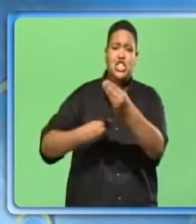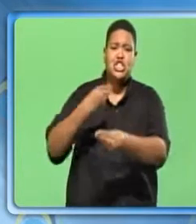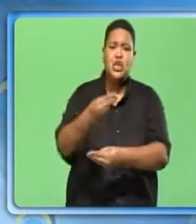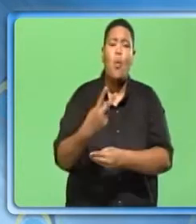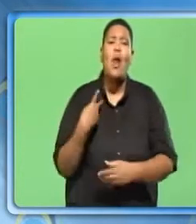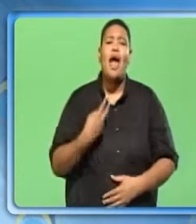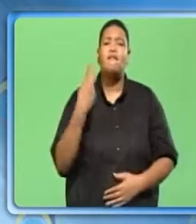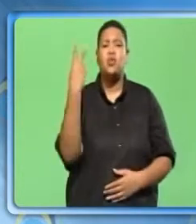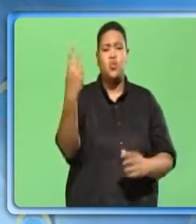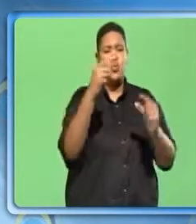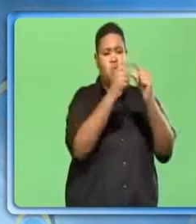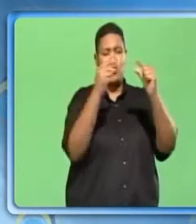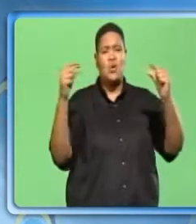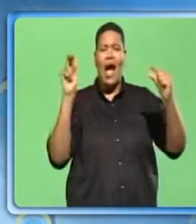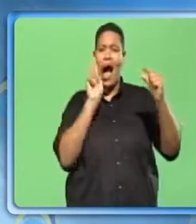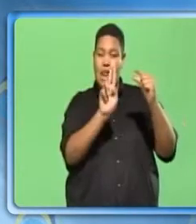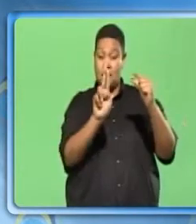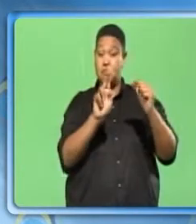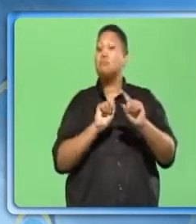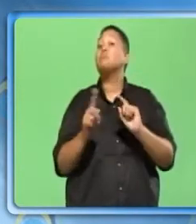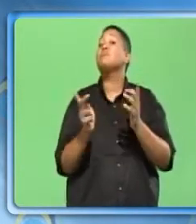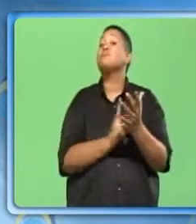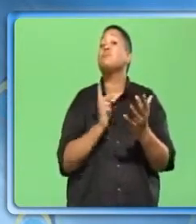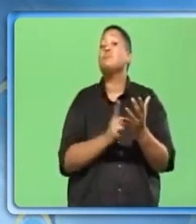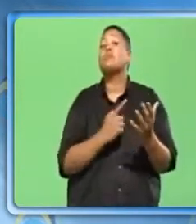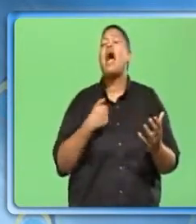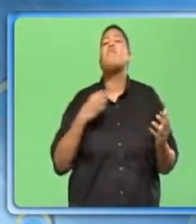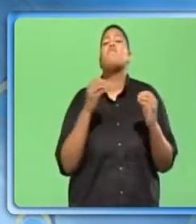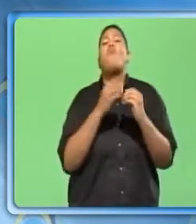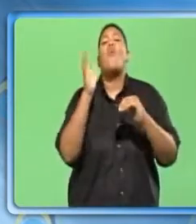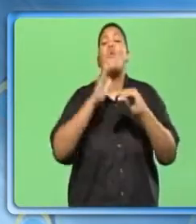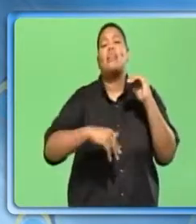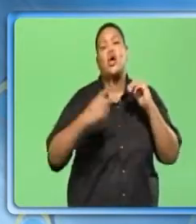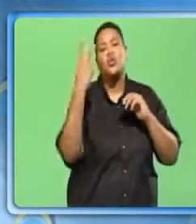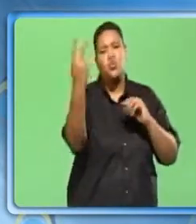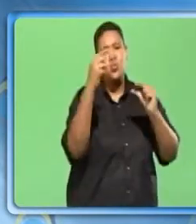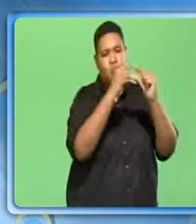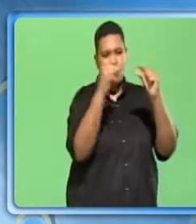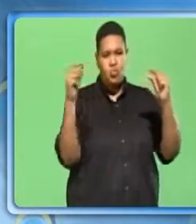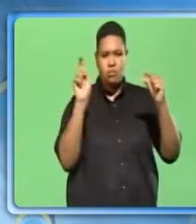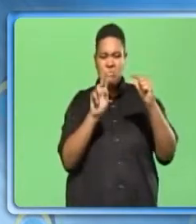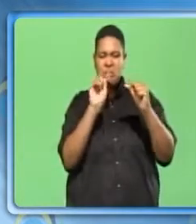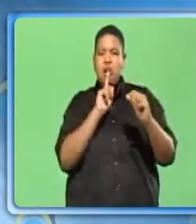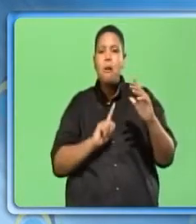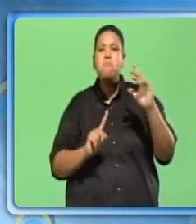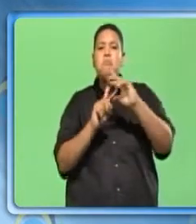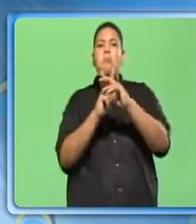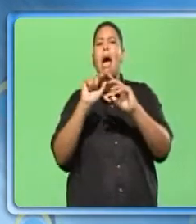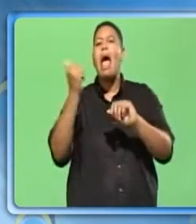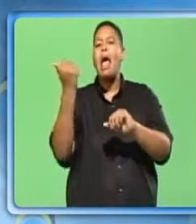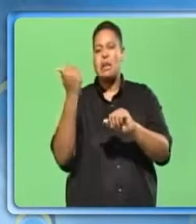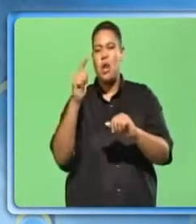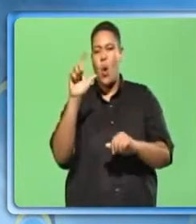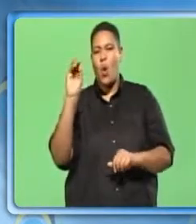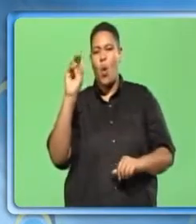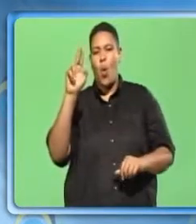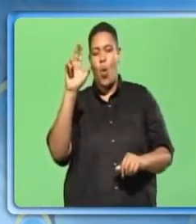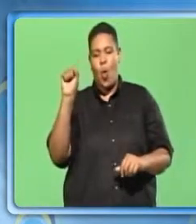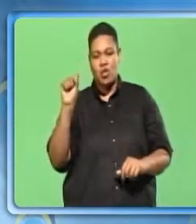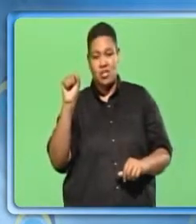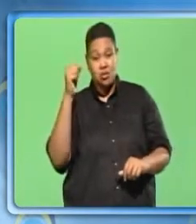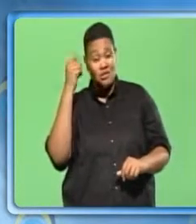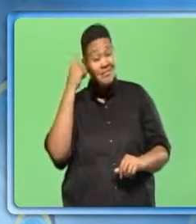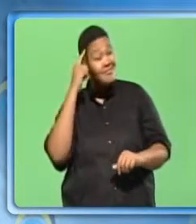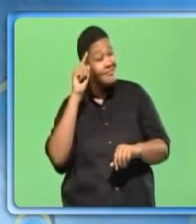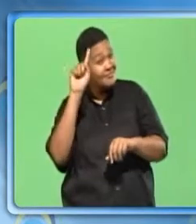alleles. Sometimes, however, there may be more than 2 alleles that can occur at a given locus. Of